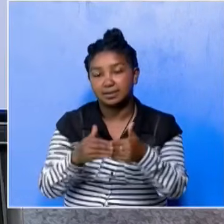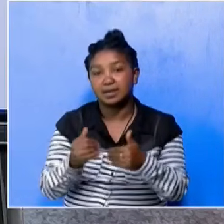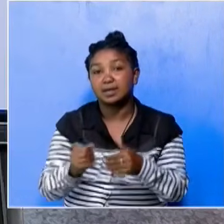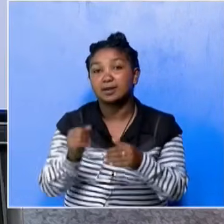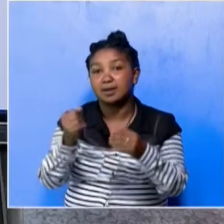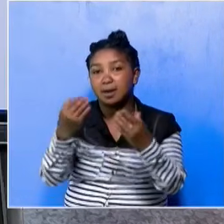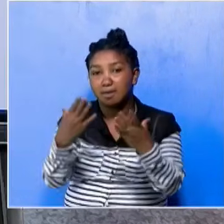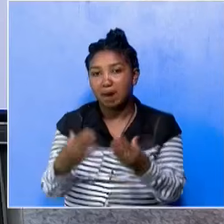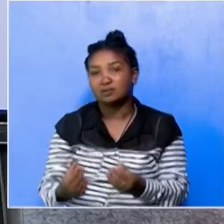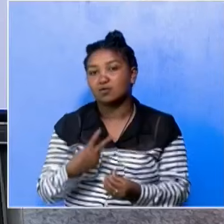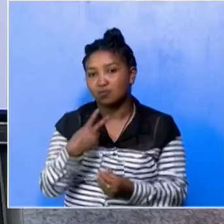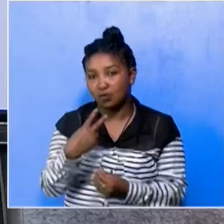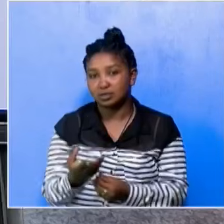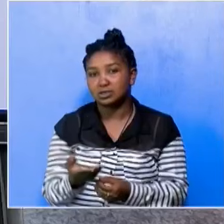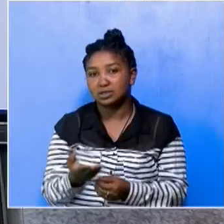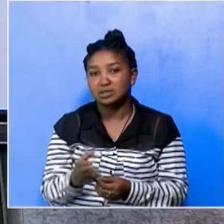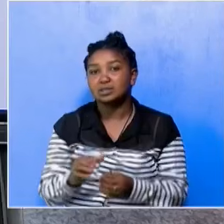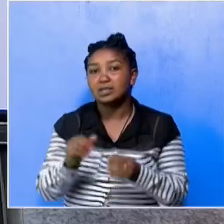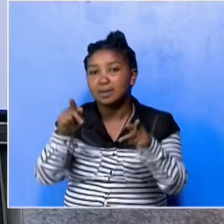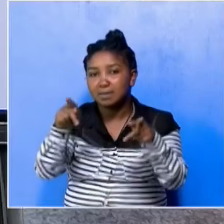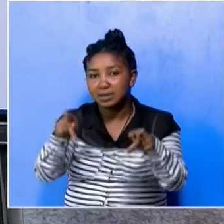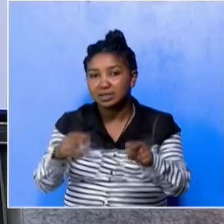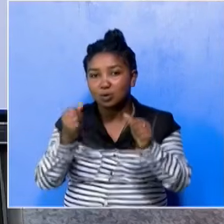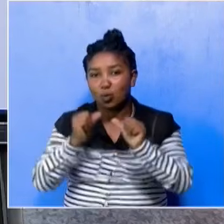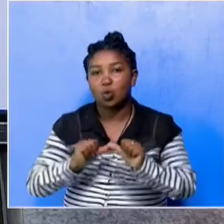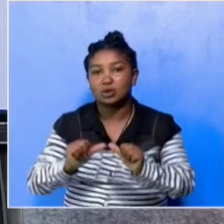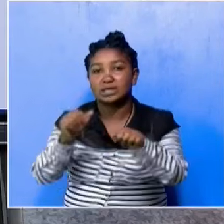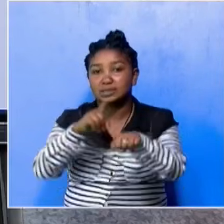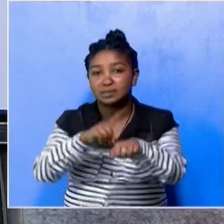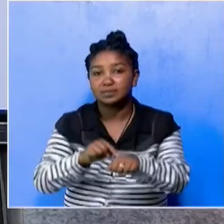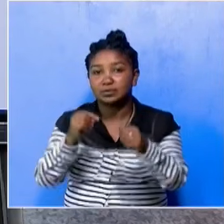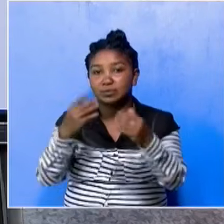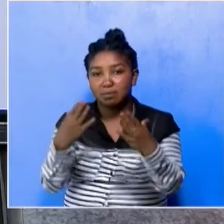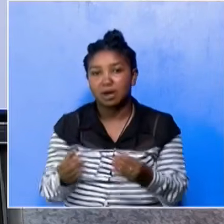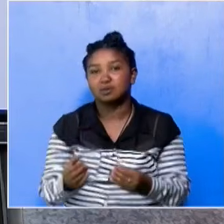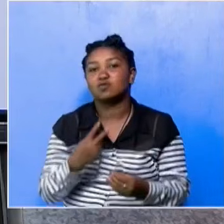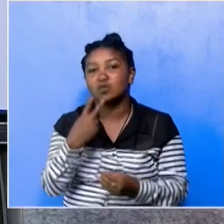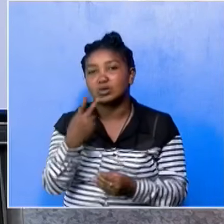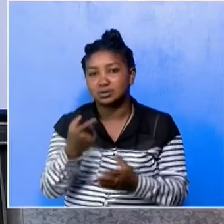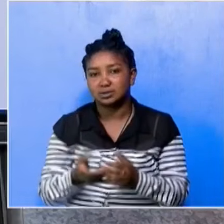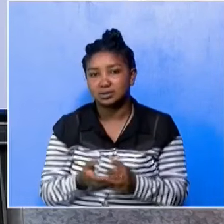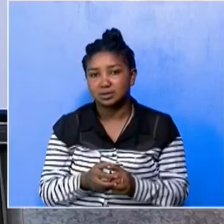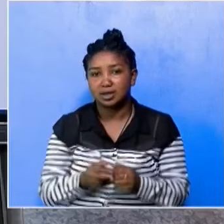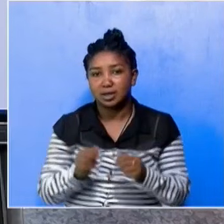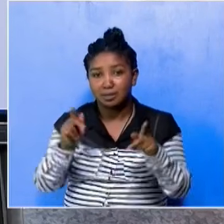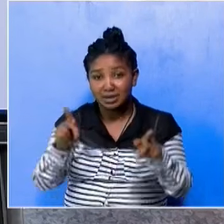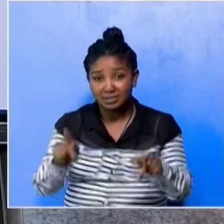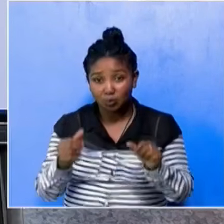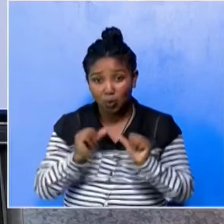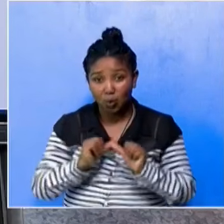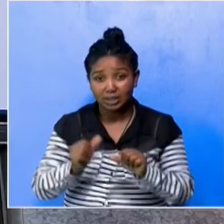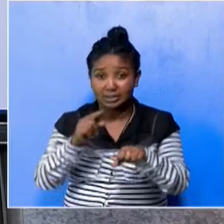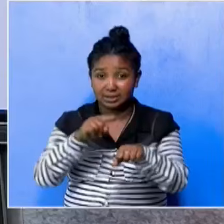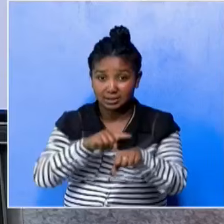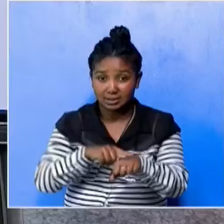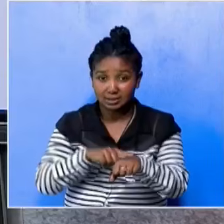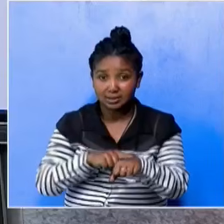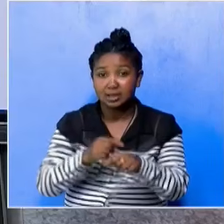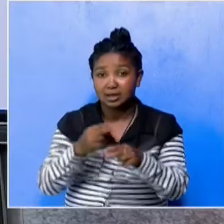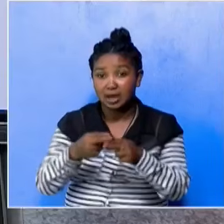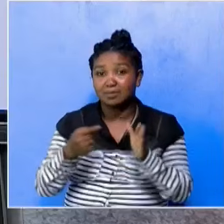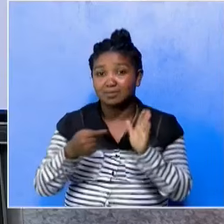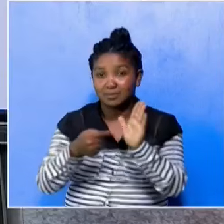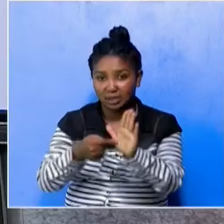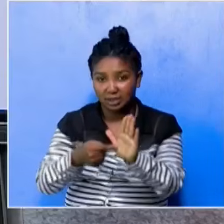passive voice. Then what about present continuous tense in passive voice? Present continuous tense, as it is named